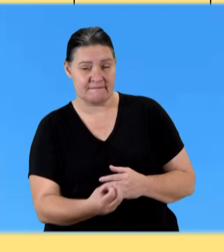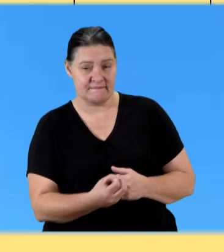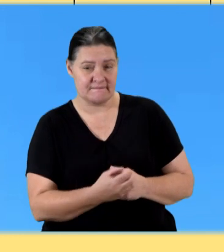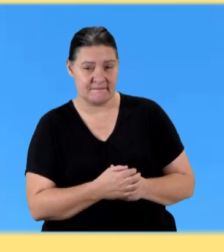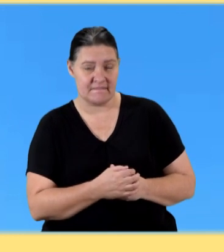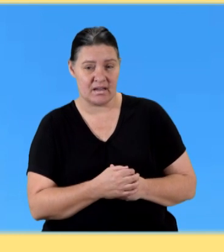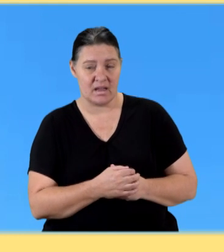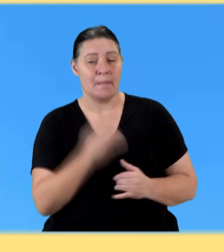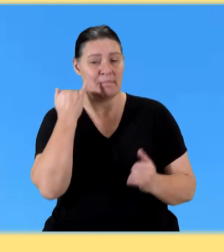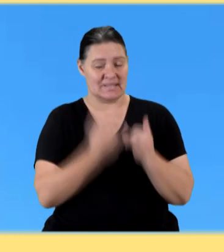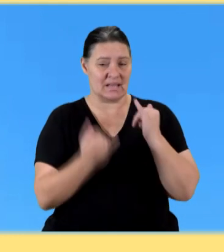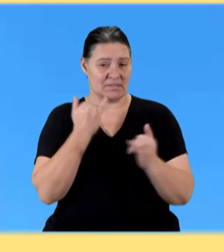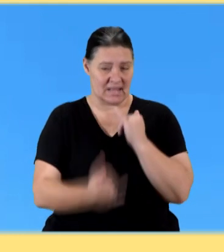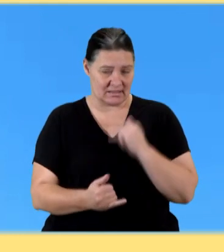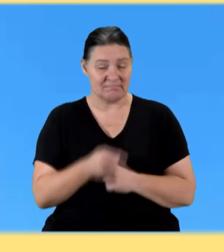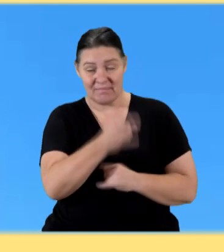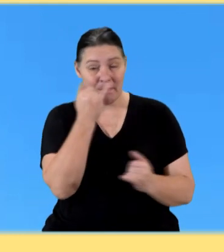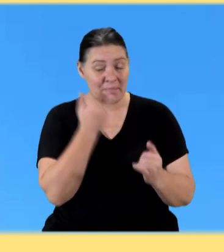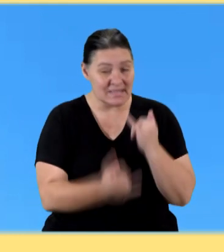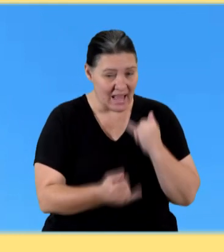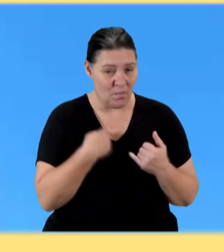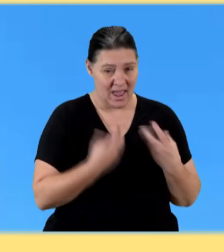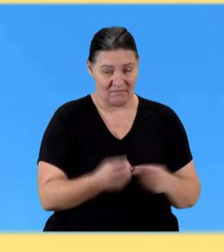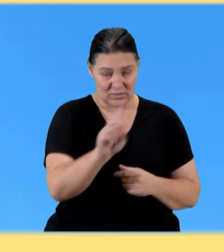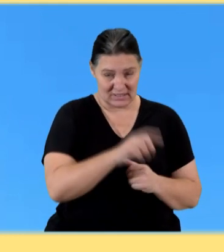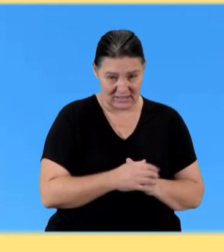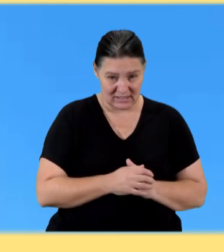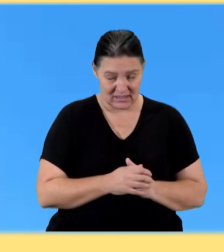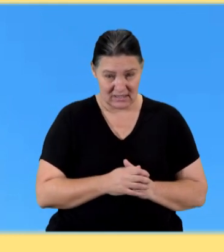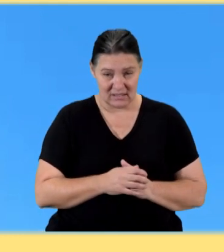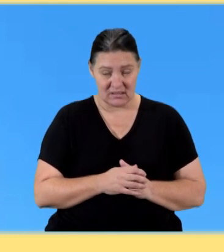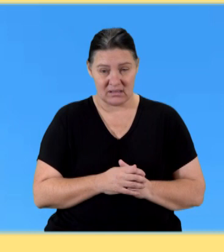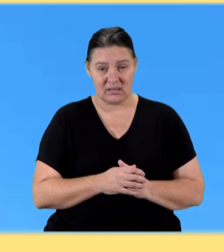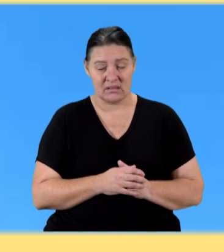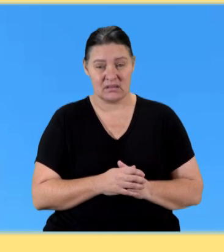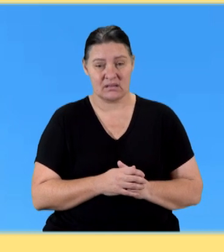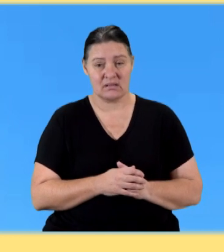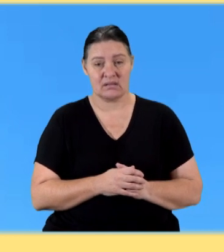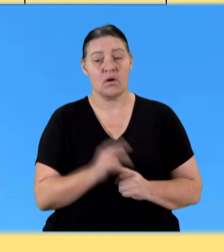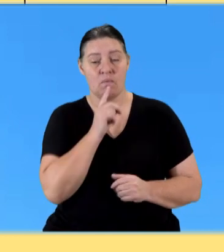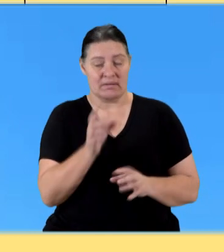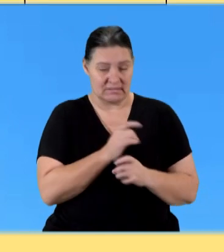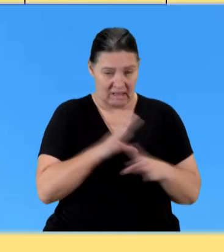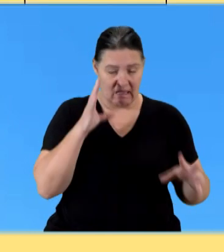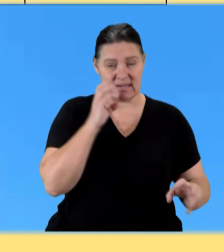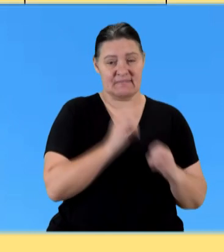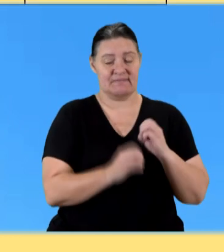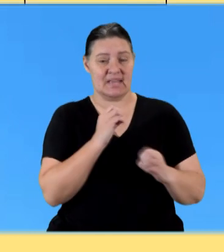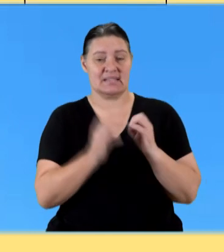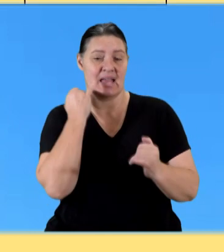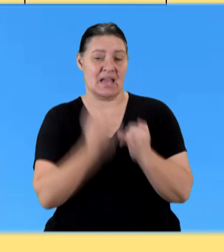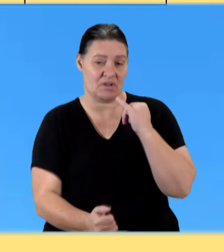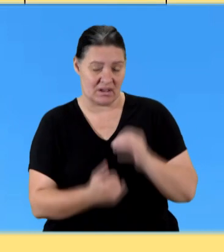to have some errors, and here are the errors that we have. We are going to start